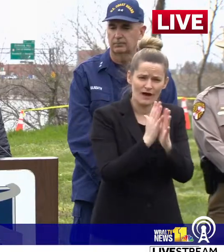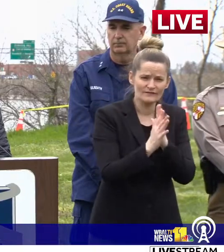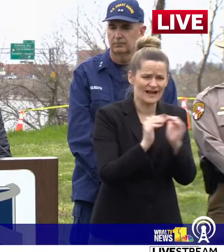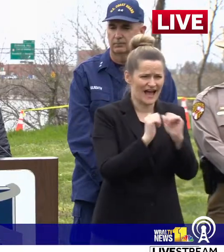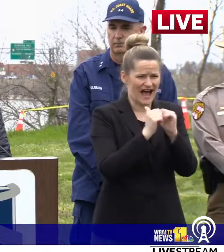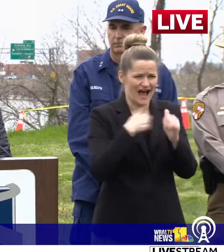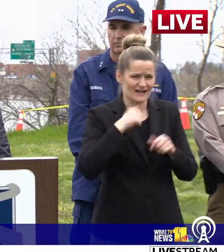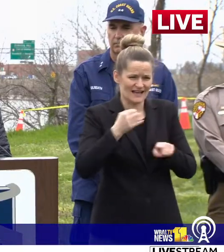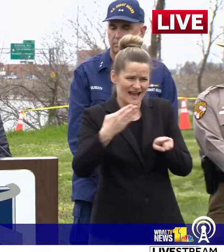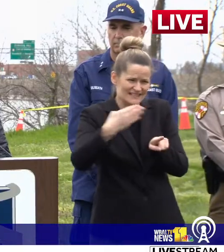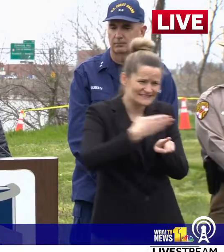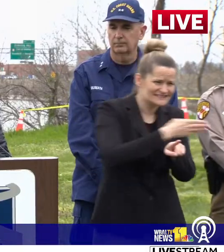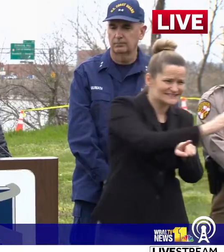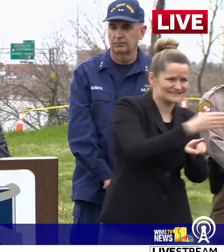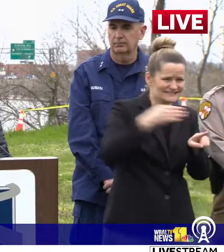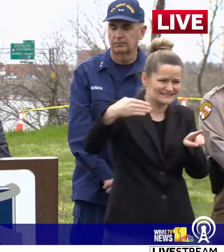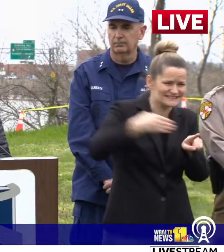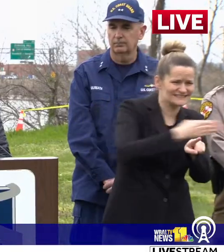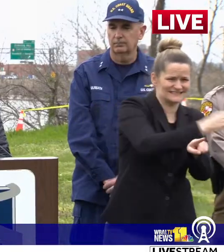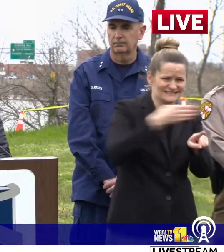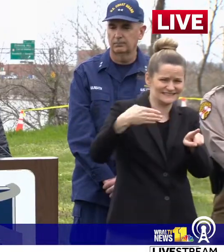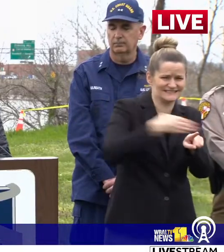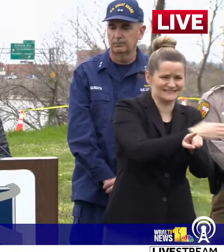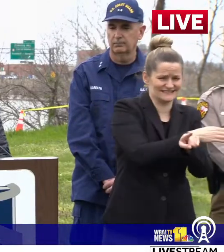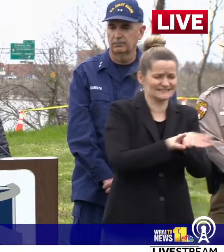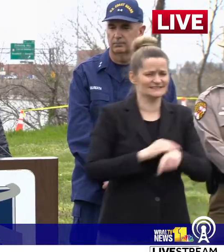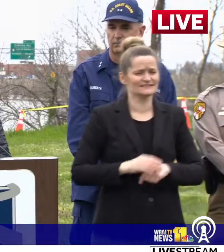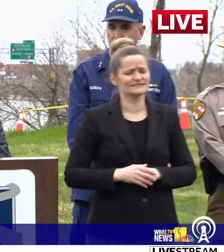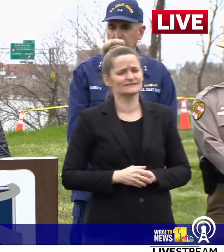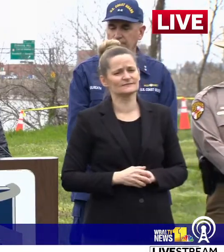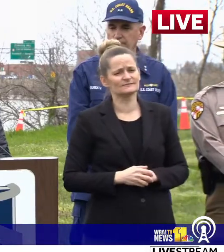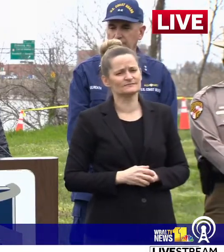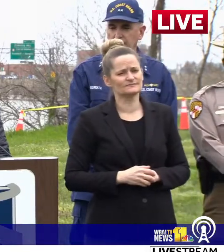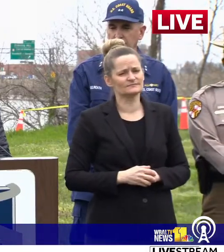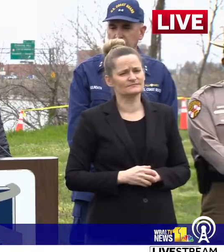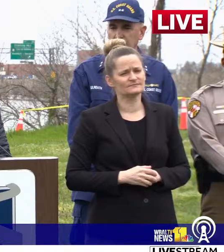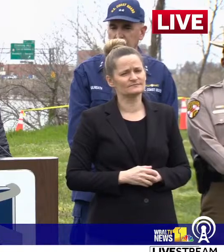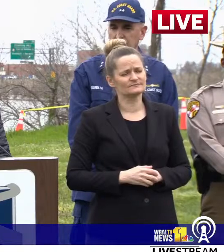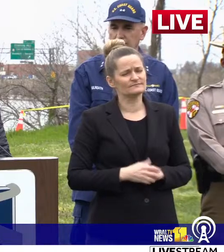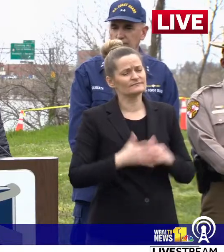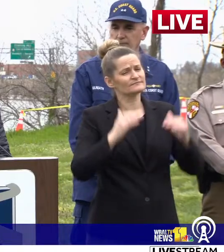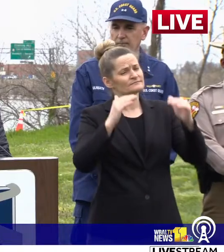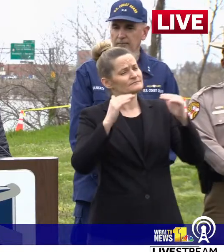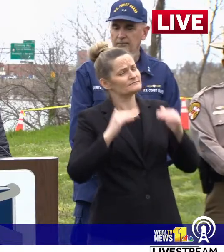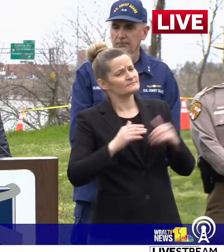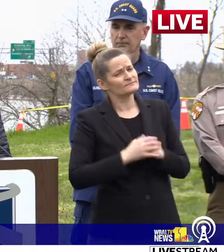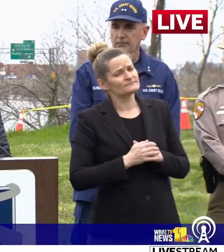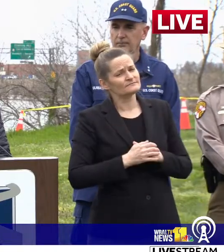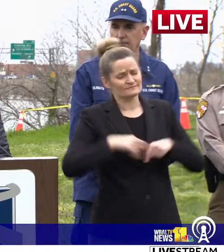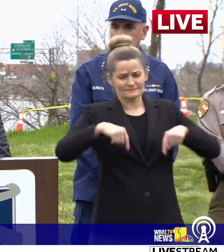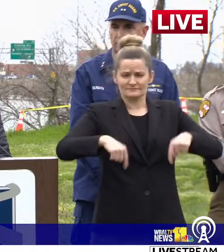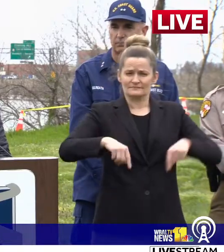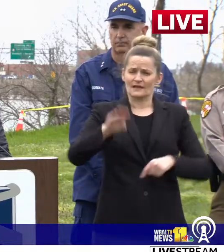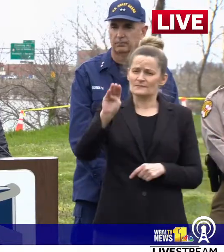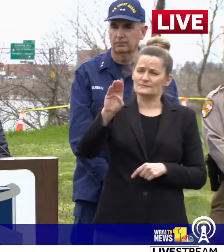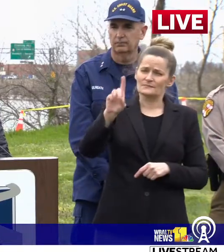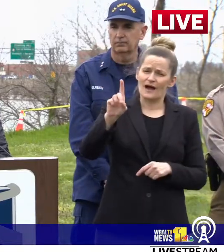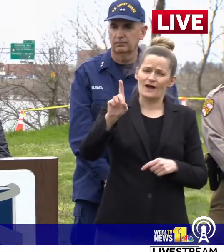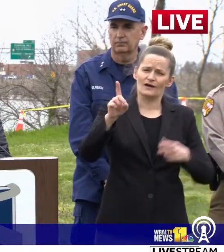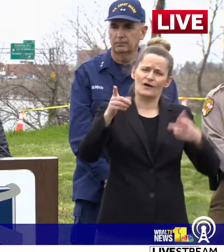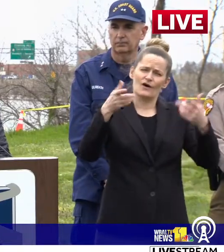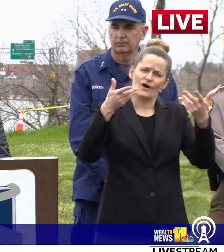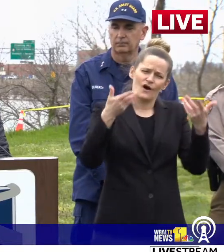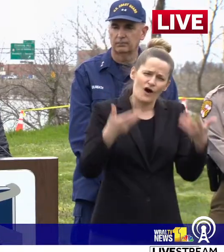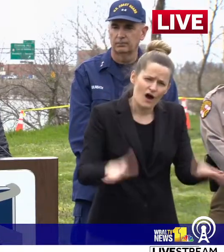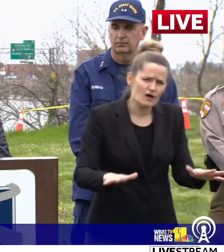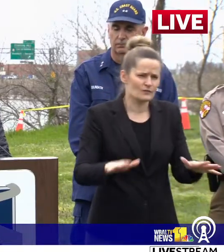from the fact that the bridge has collapsed. And then Maryland has also been deemed eligible.